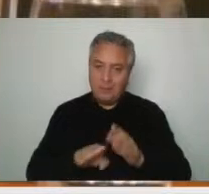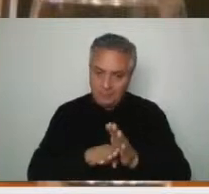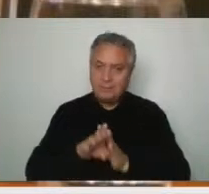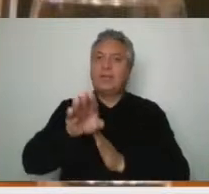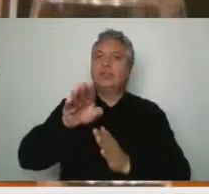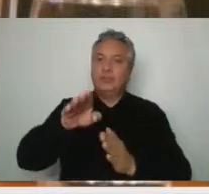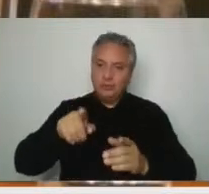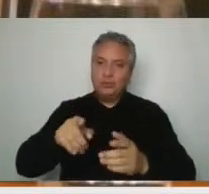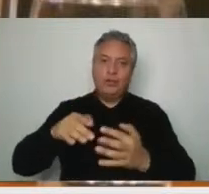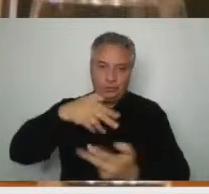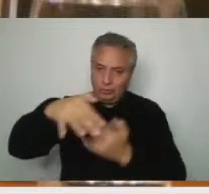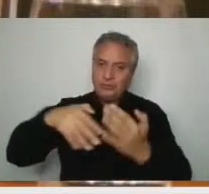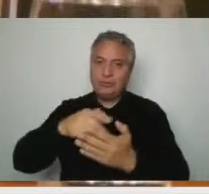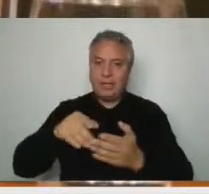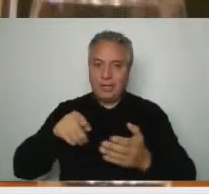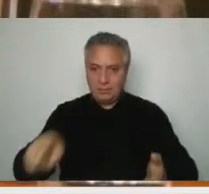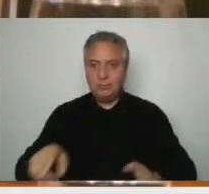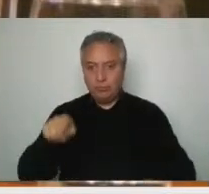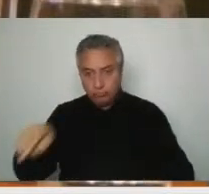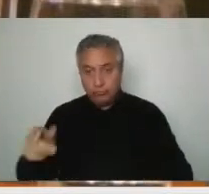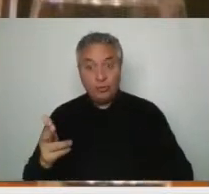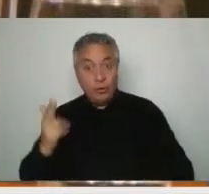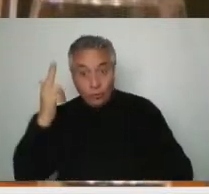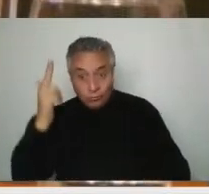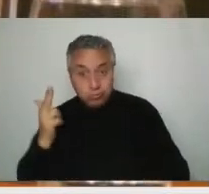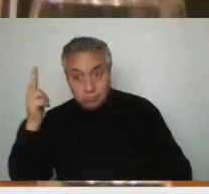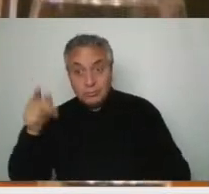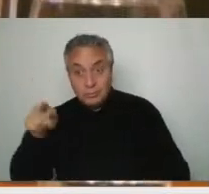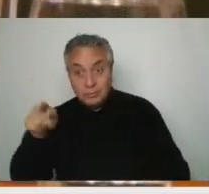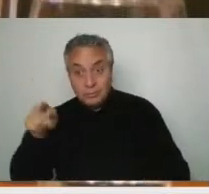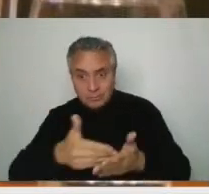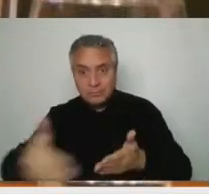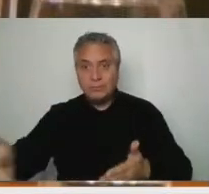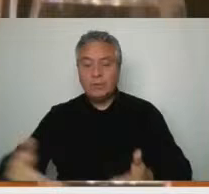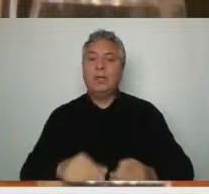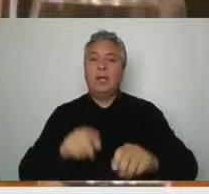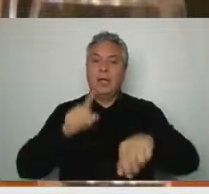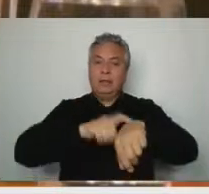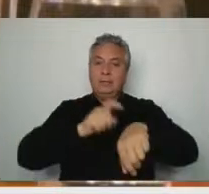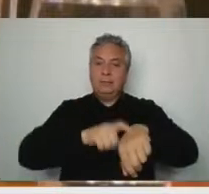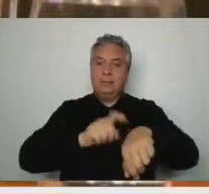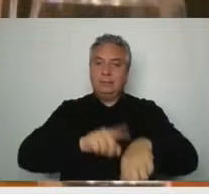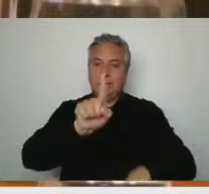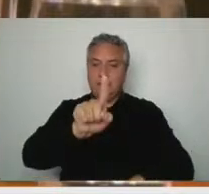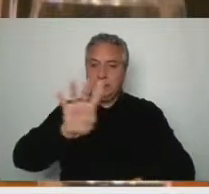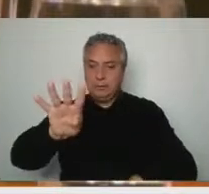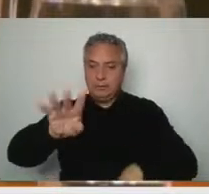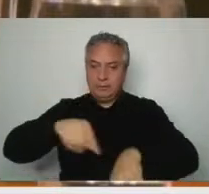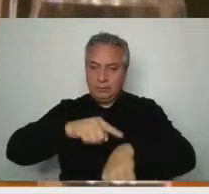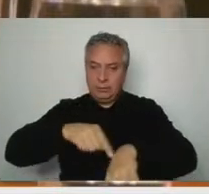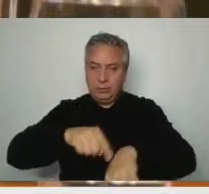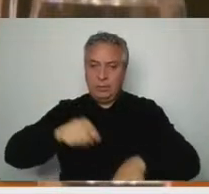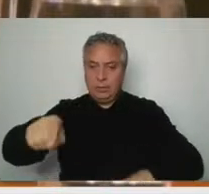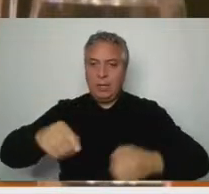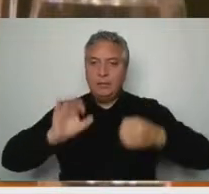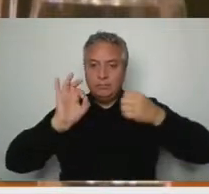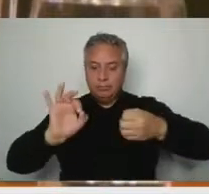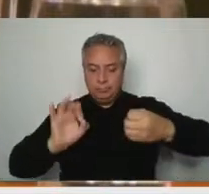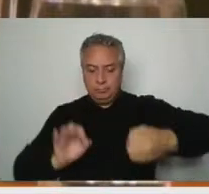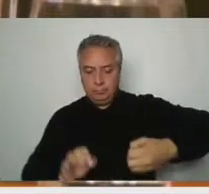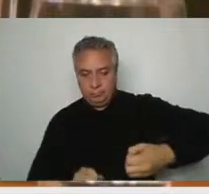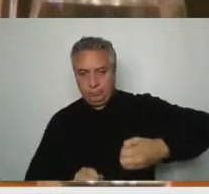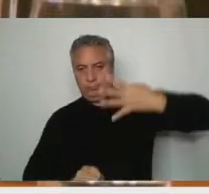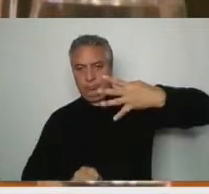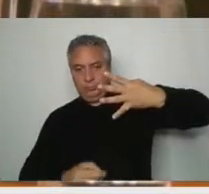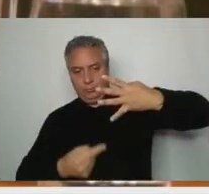crucial strategic approaches for inclusive development. This event begins at 2 p.m. and will be carried out on the